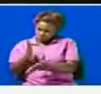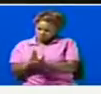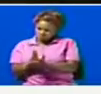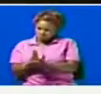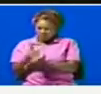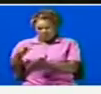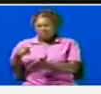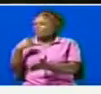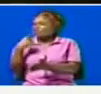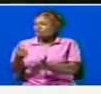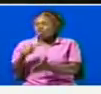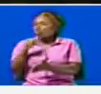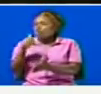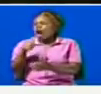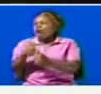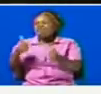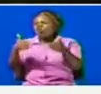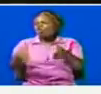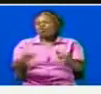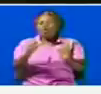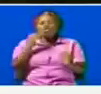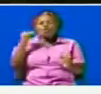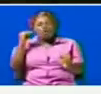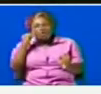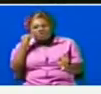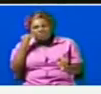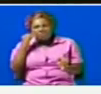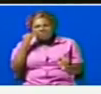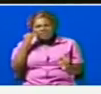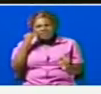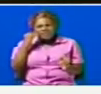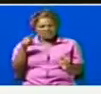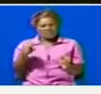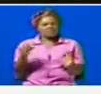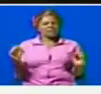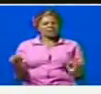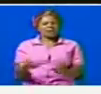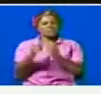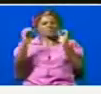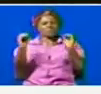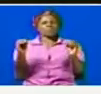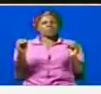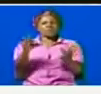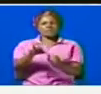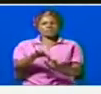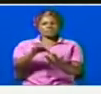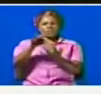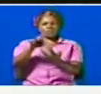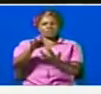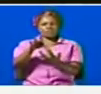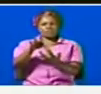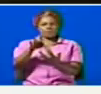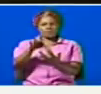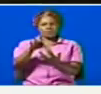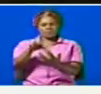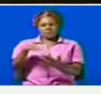told to stay away from the roads, to stay at their home, away from the polling stations, that has not been the case, particularly in the regions that have been able to